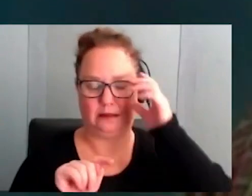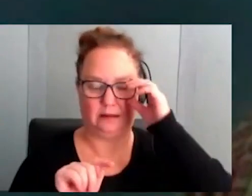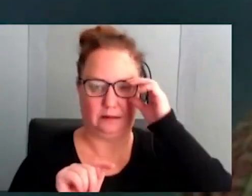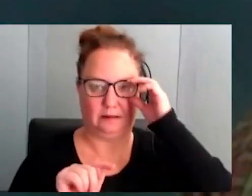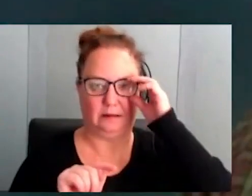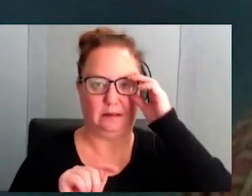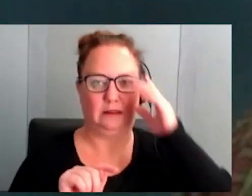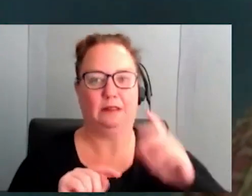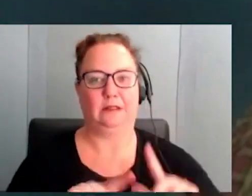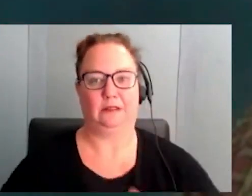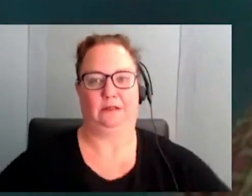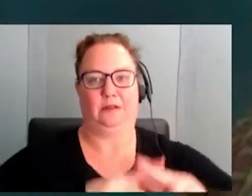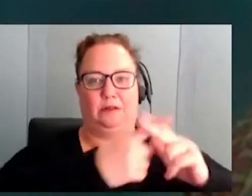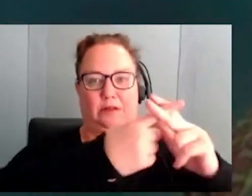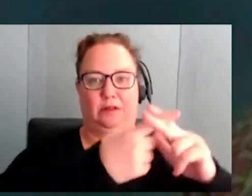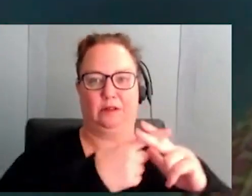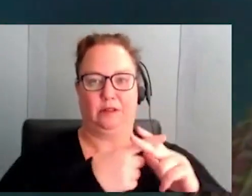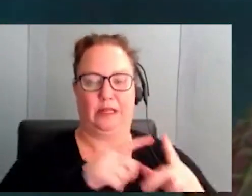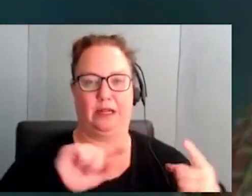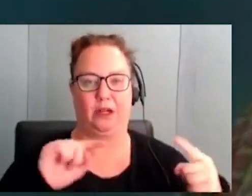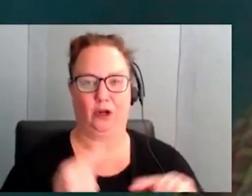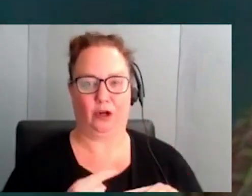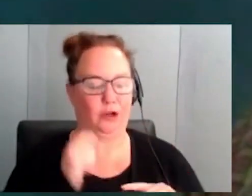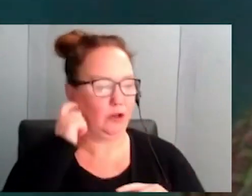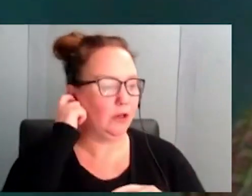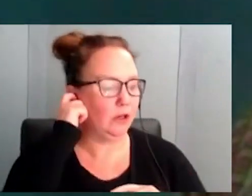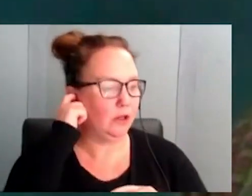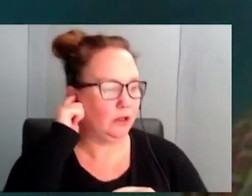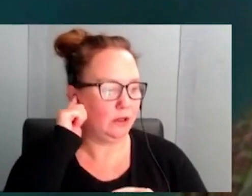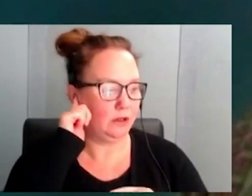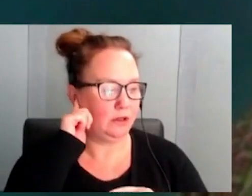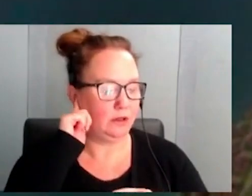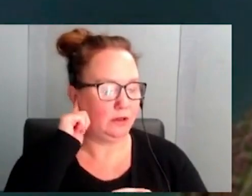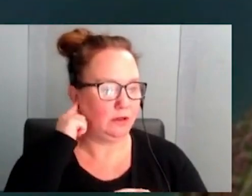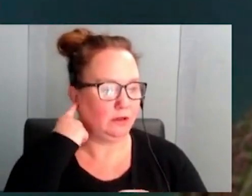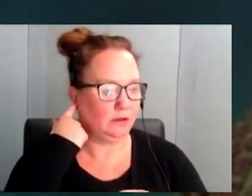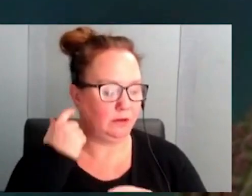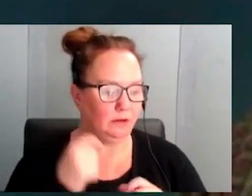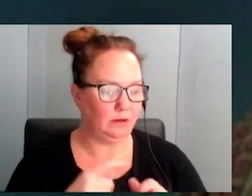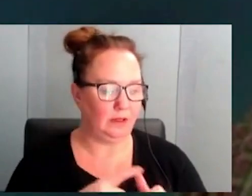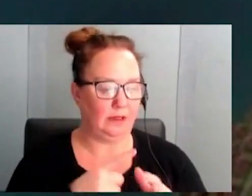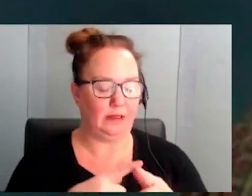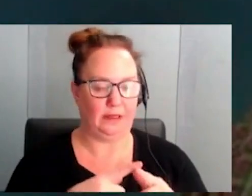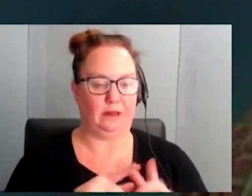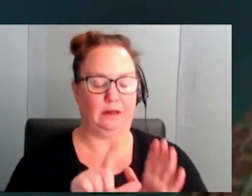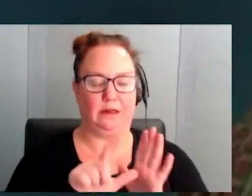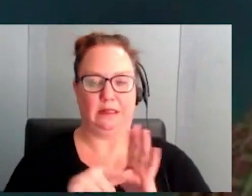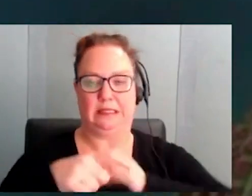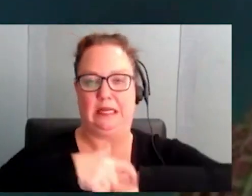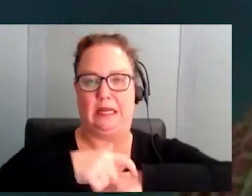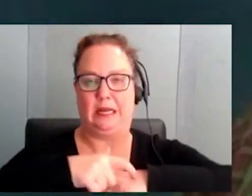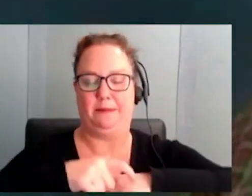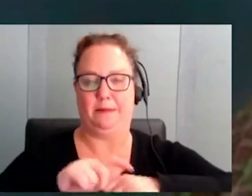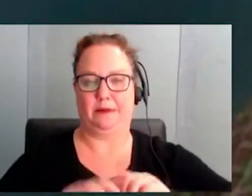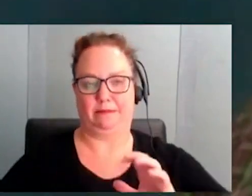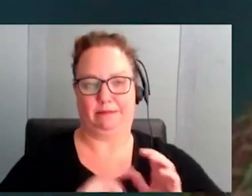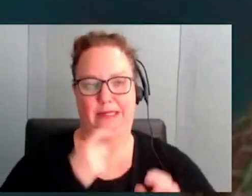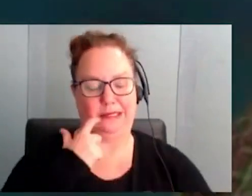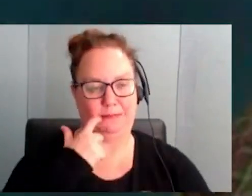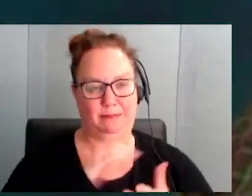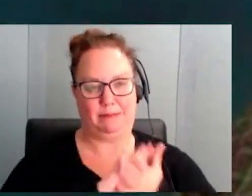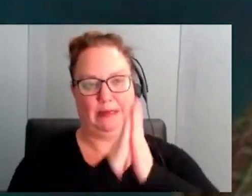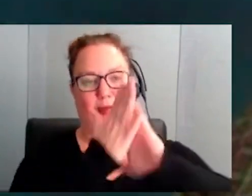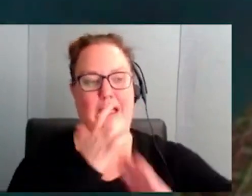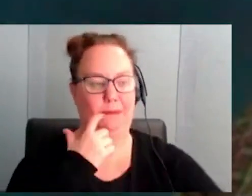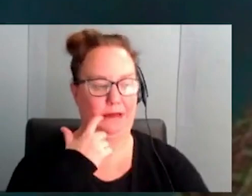off, getting hurt, and then eventually over time develop an addiction. This is something